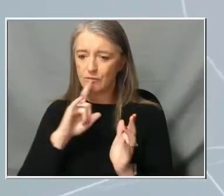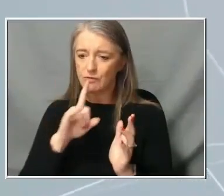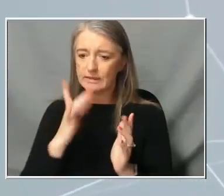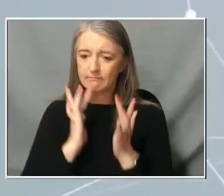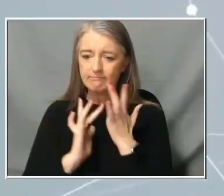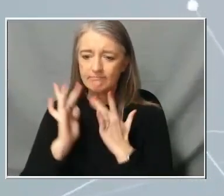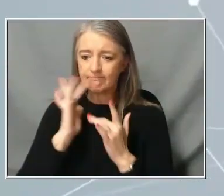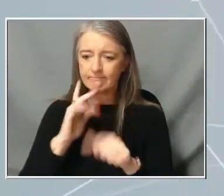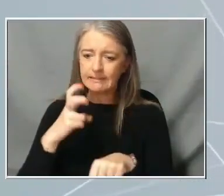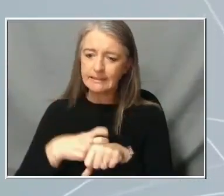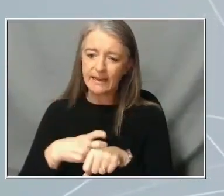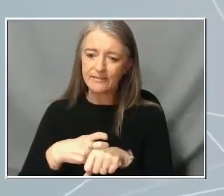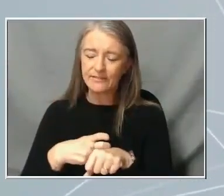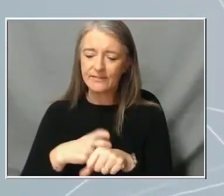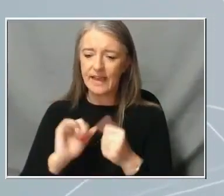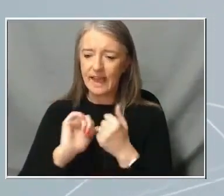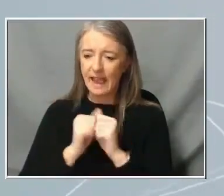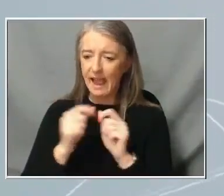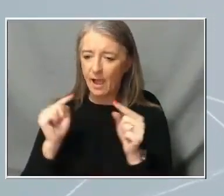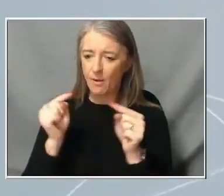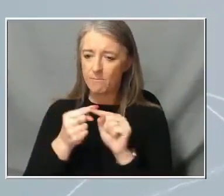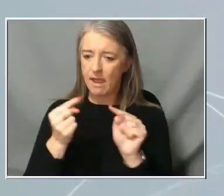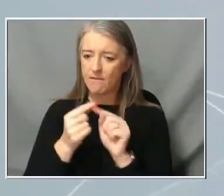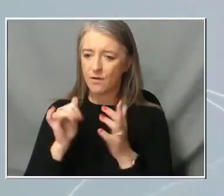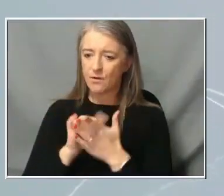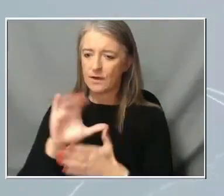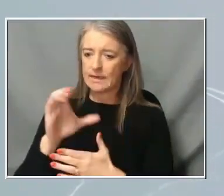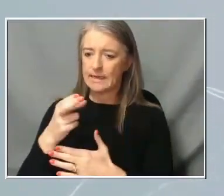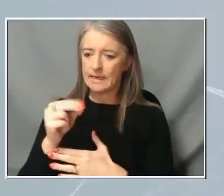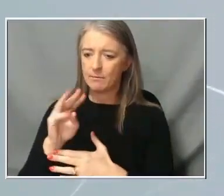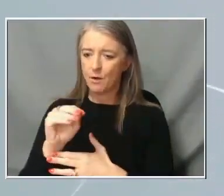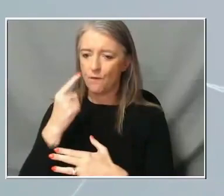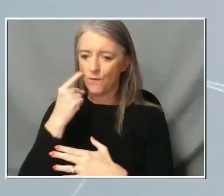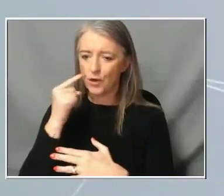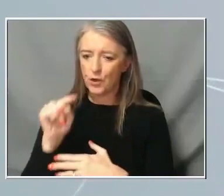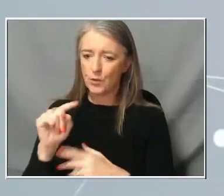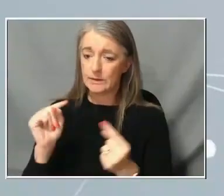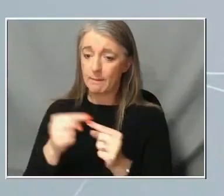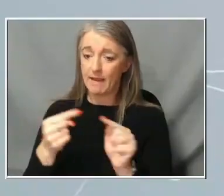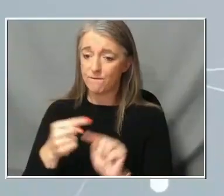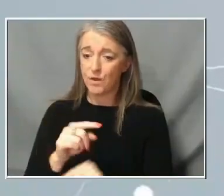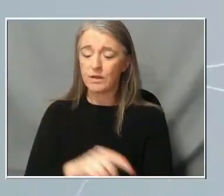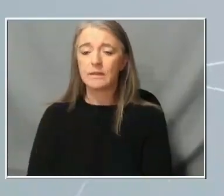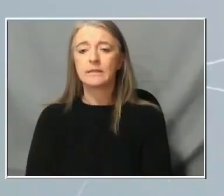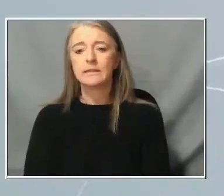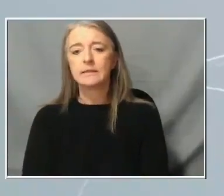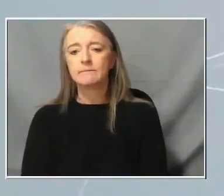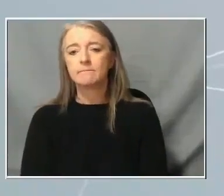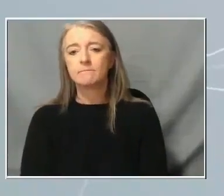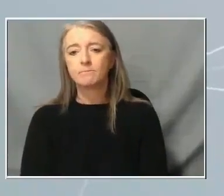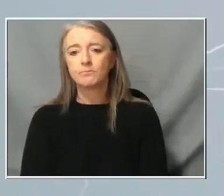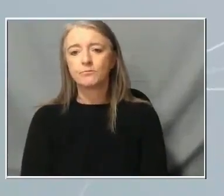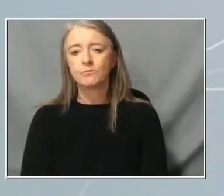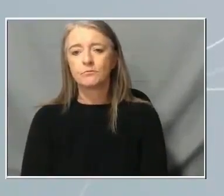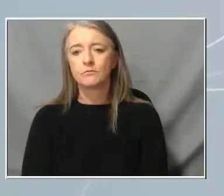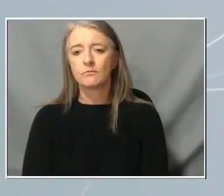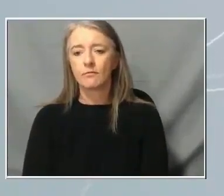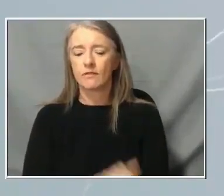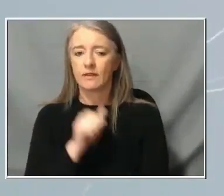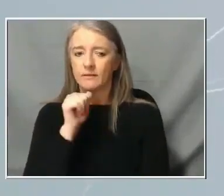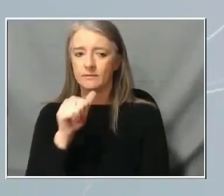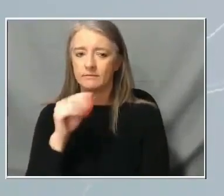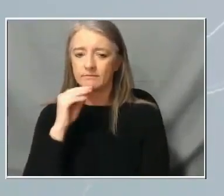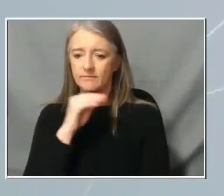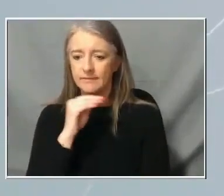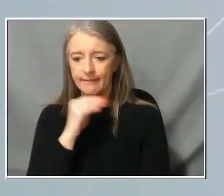tough. How painful was chemo for you? Well, I'm not gonna lie.